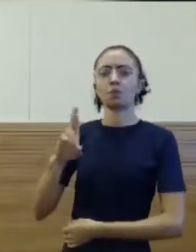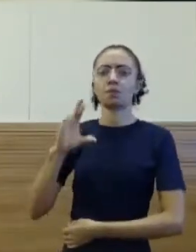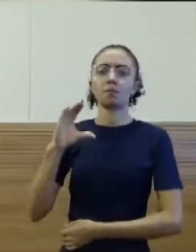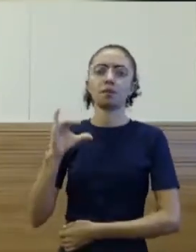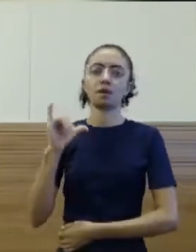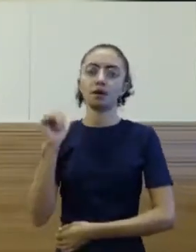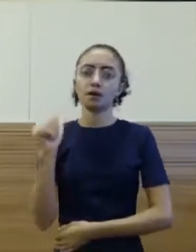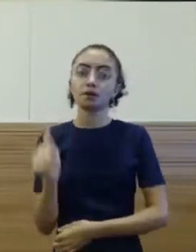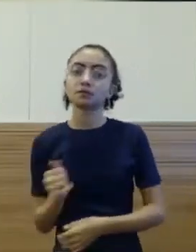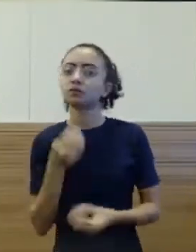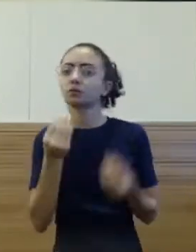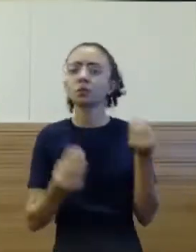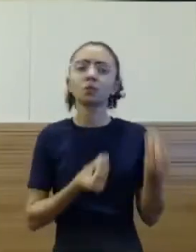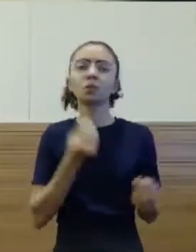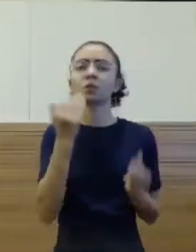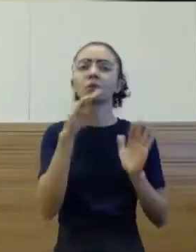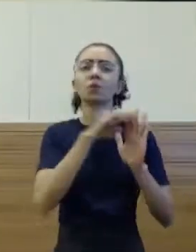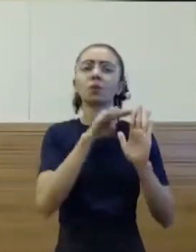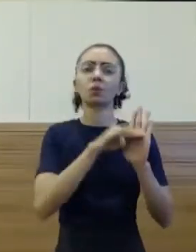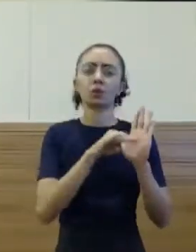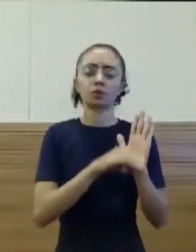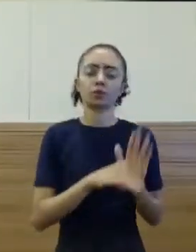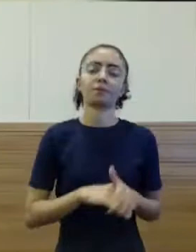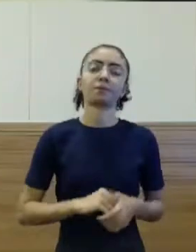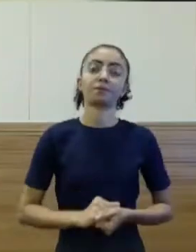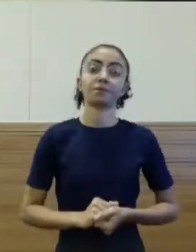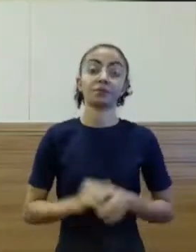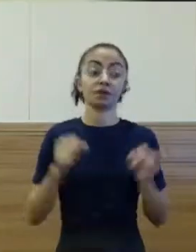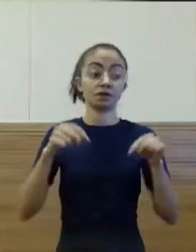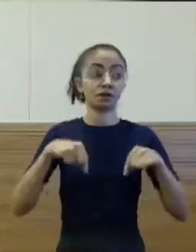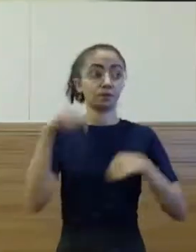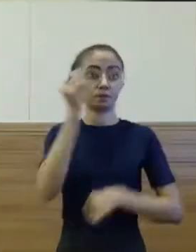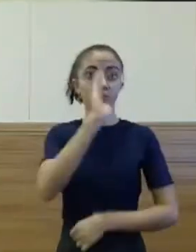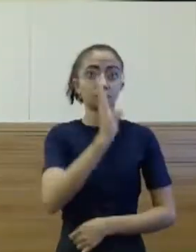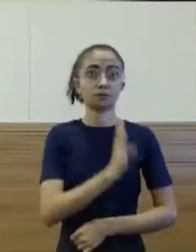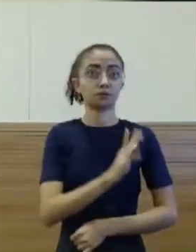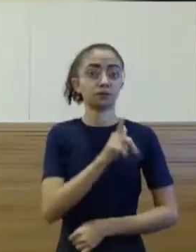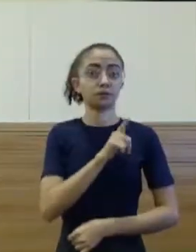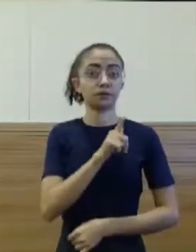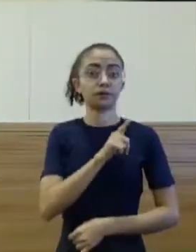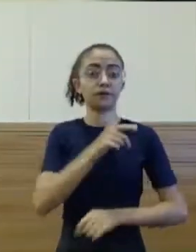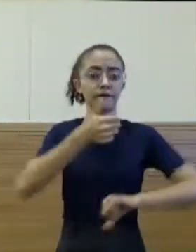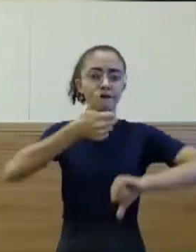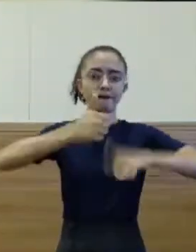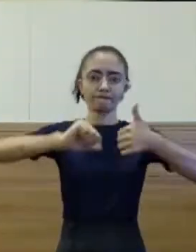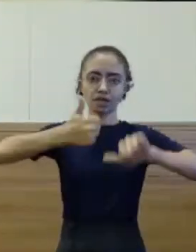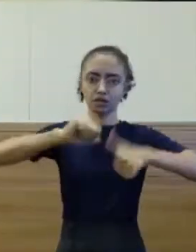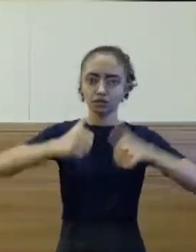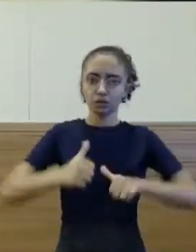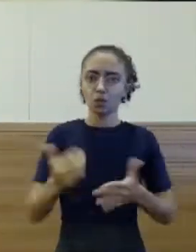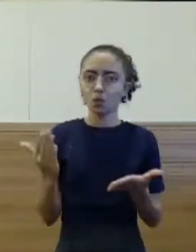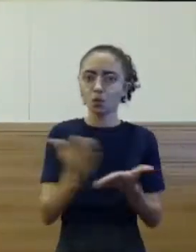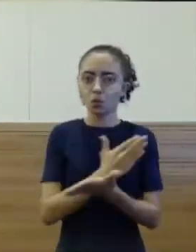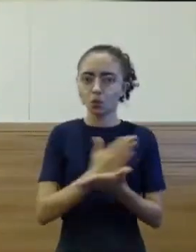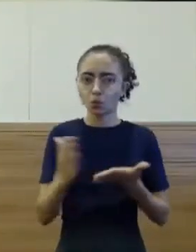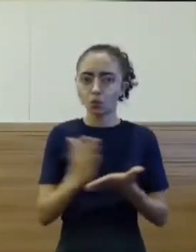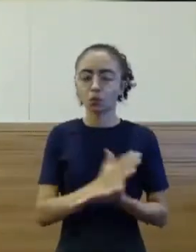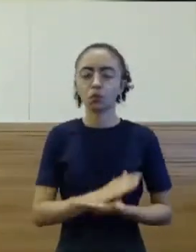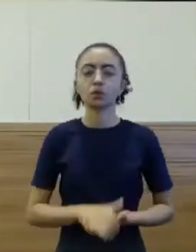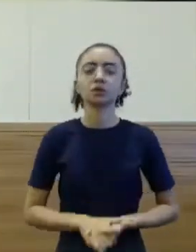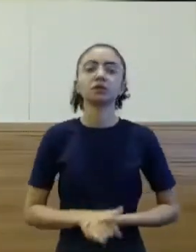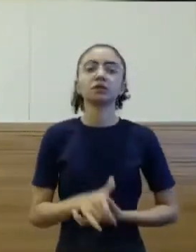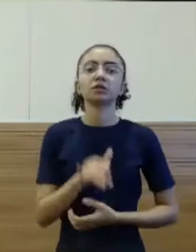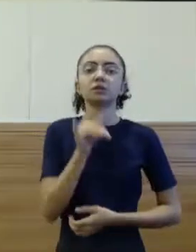Marcia with regards to the guidelines. Well, here in Brazil, we have some assessments, and I will bring